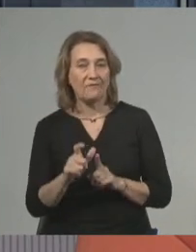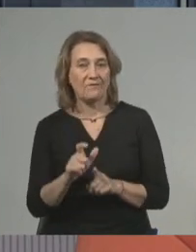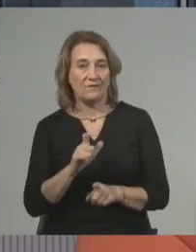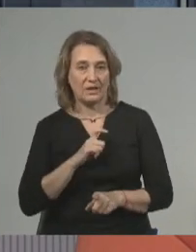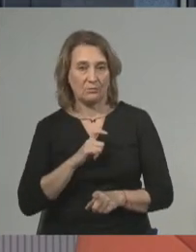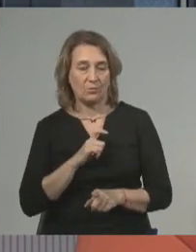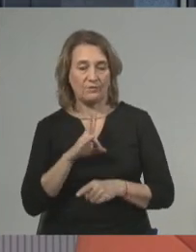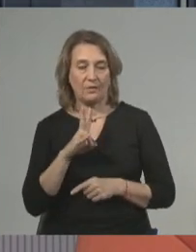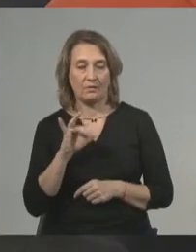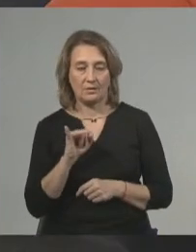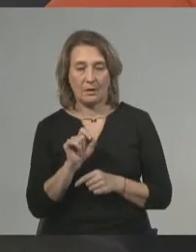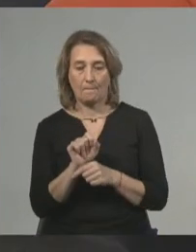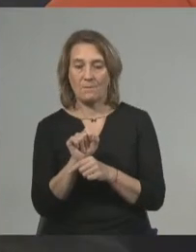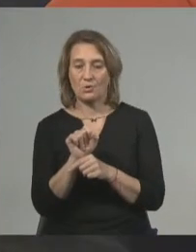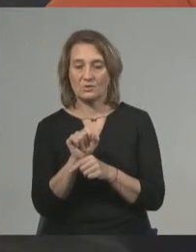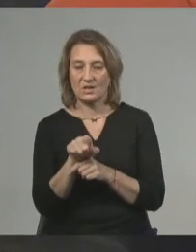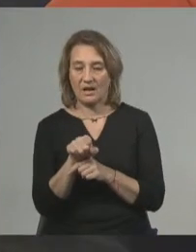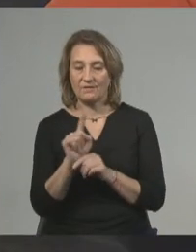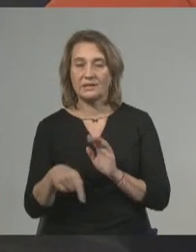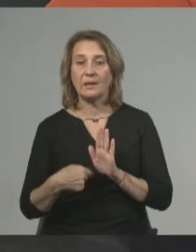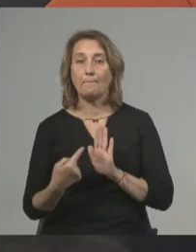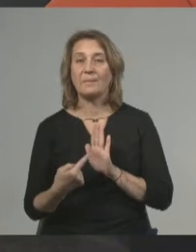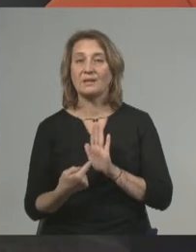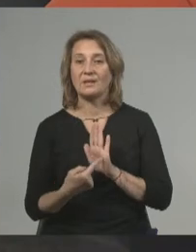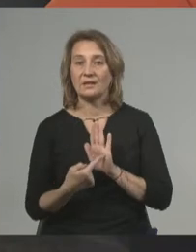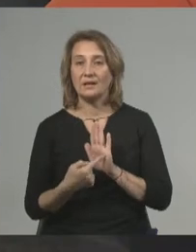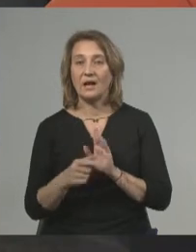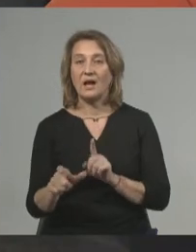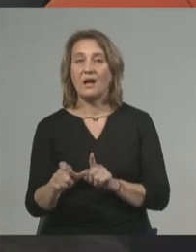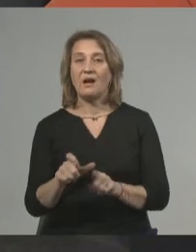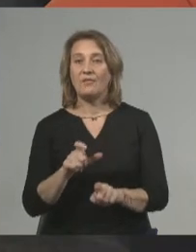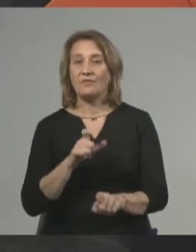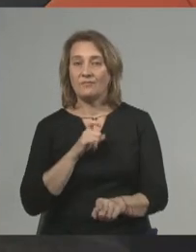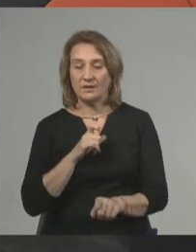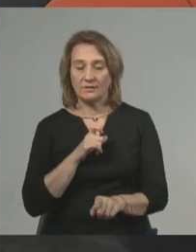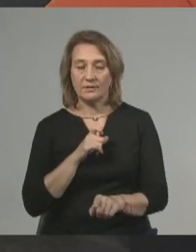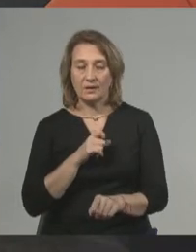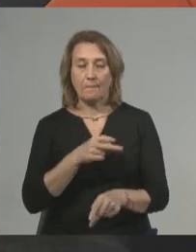questions is to tell us to stop asking them thank you